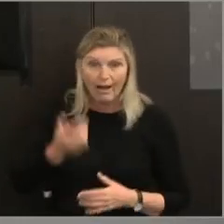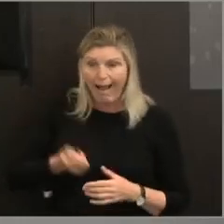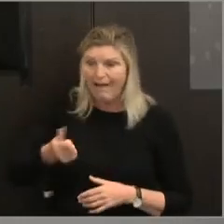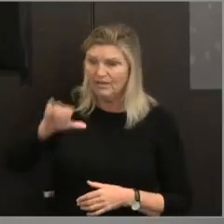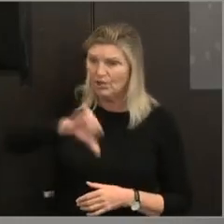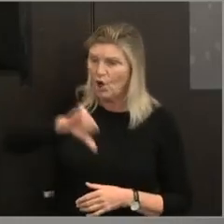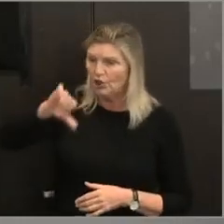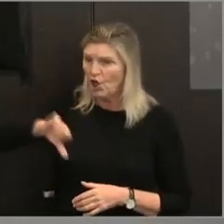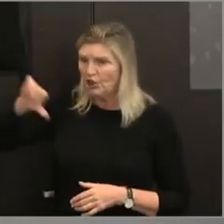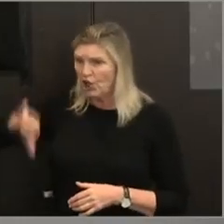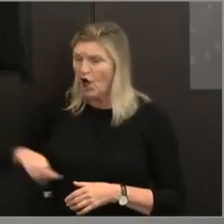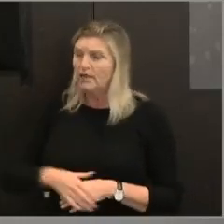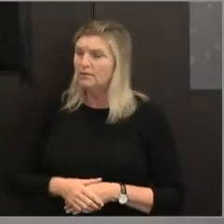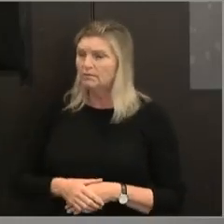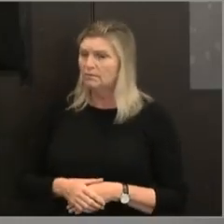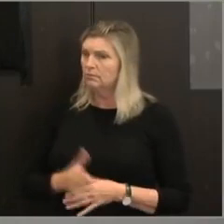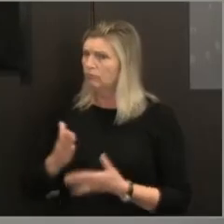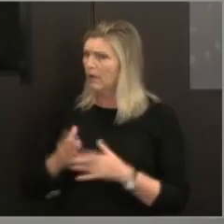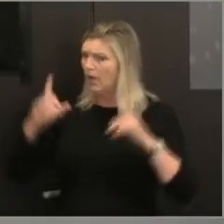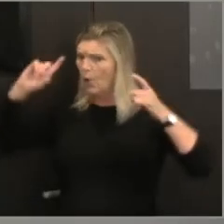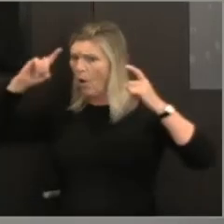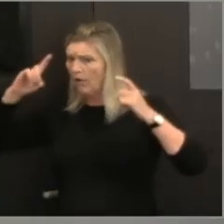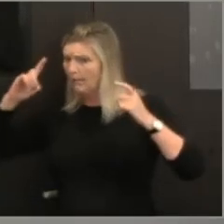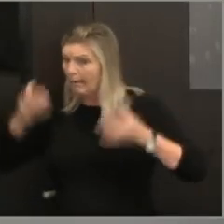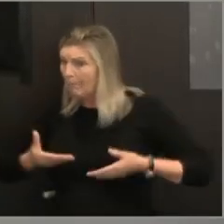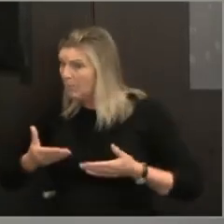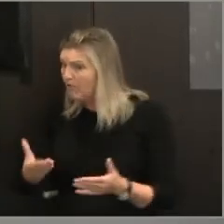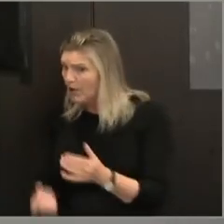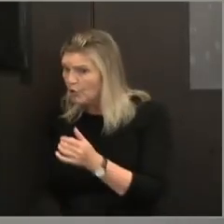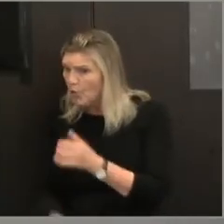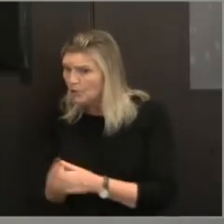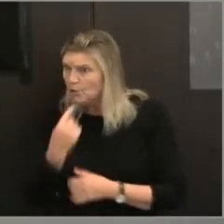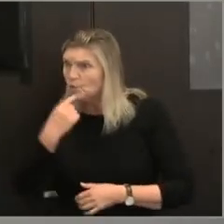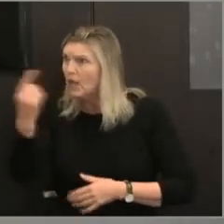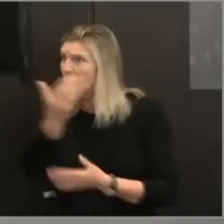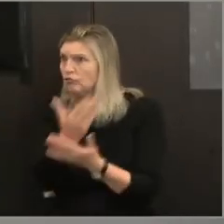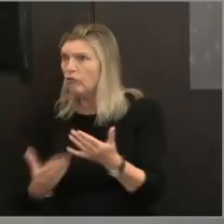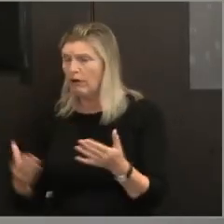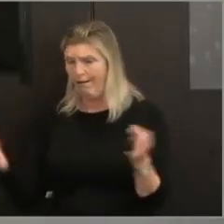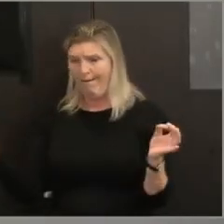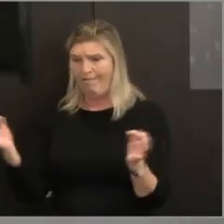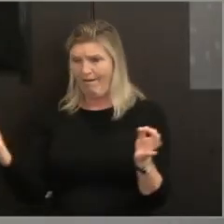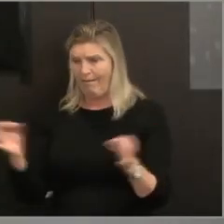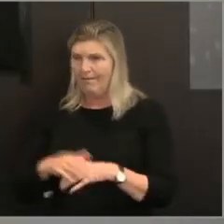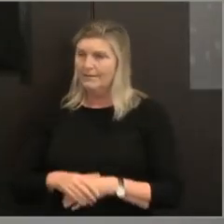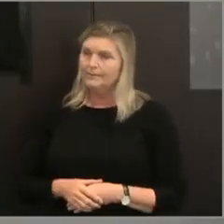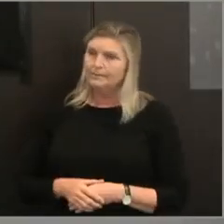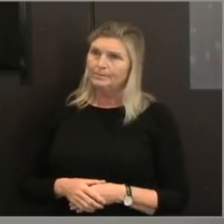a matter of concern that they may not have had the opportunity to tell their stories to this